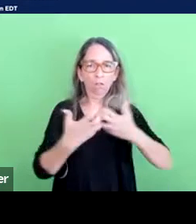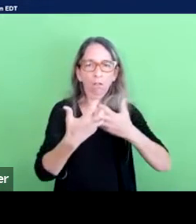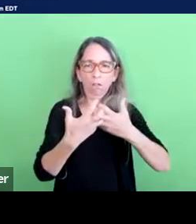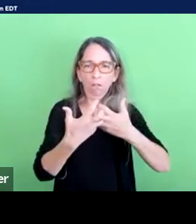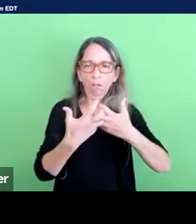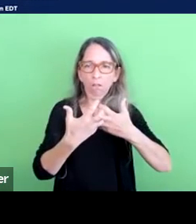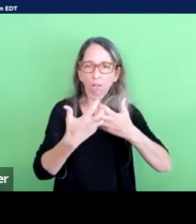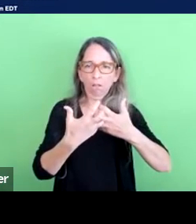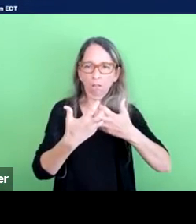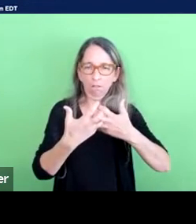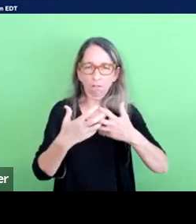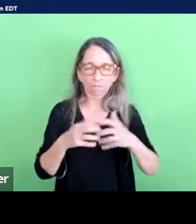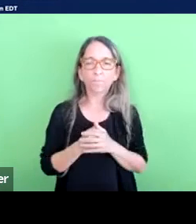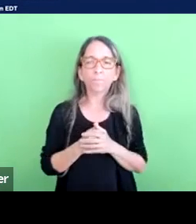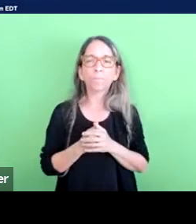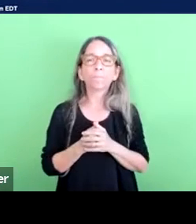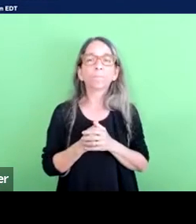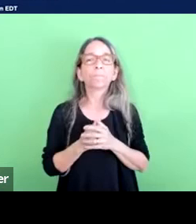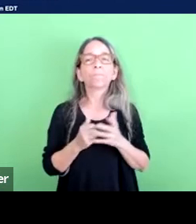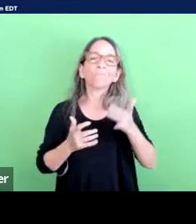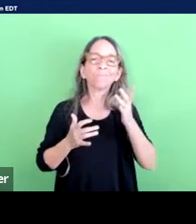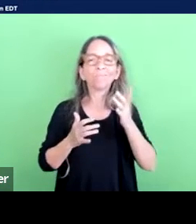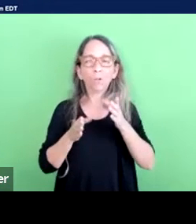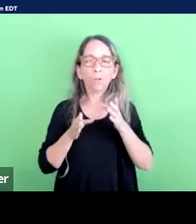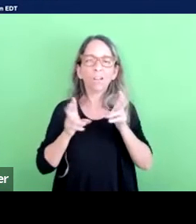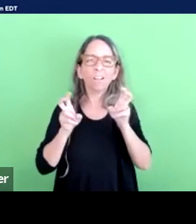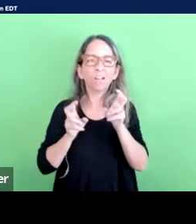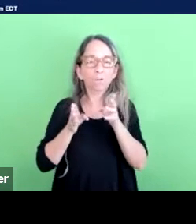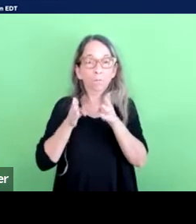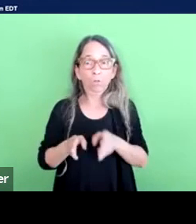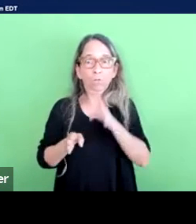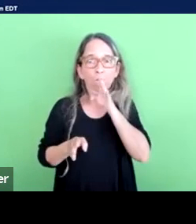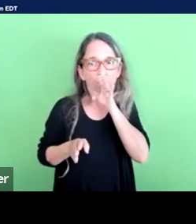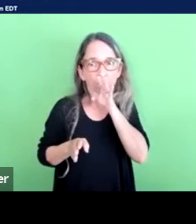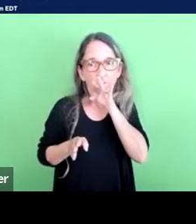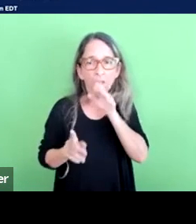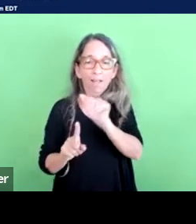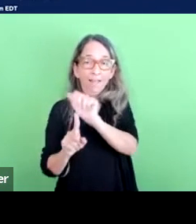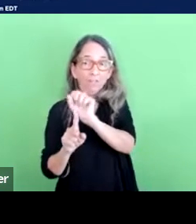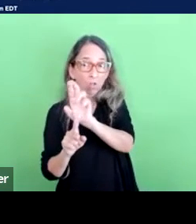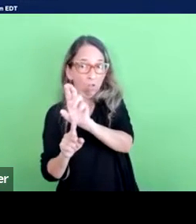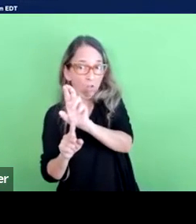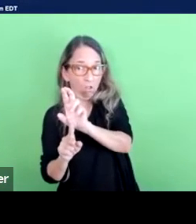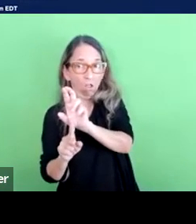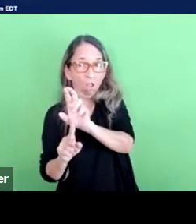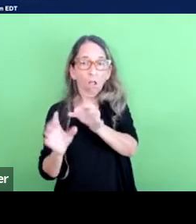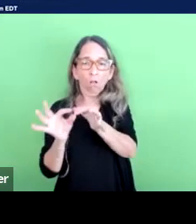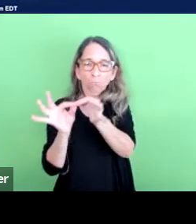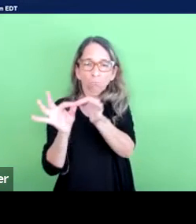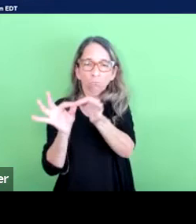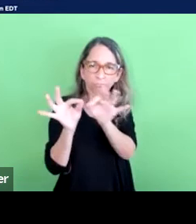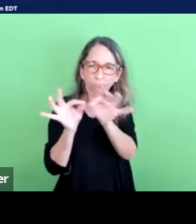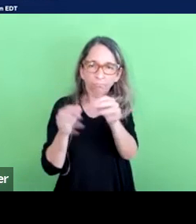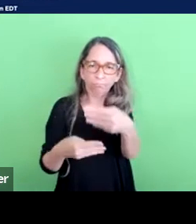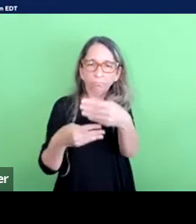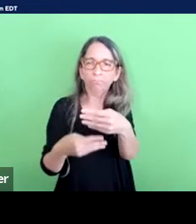wherein the human generally respeaks or uses the ASR to produce the captions of the speaking party at a fairly rapid